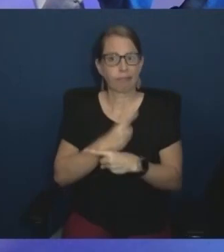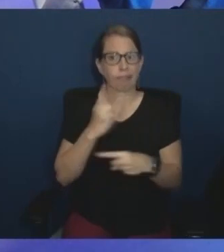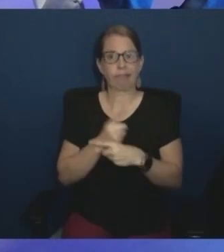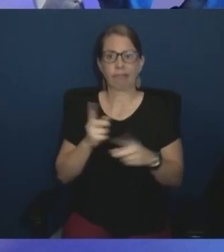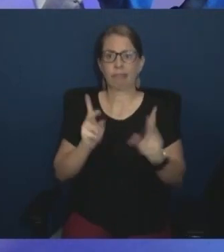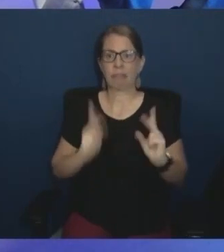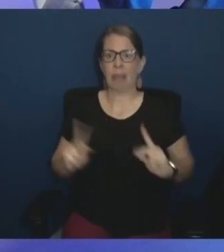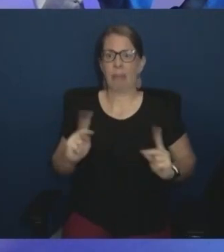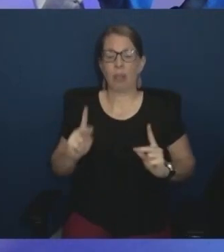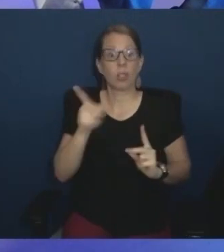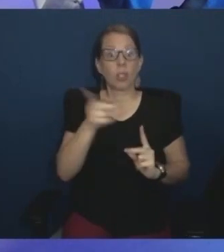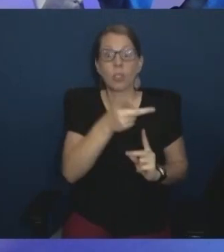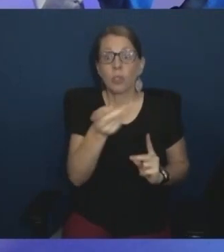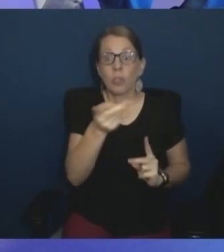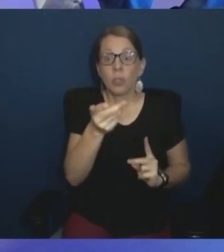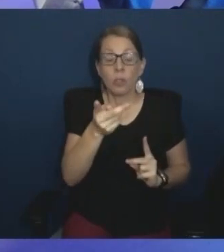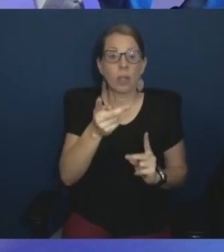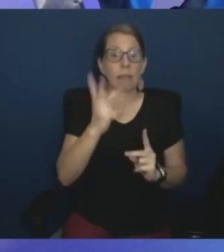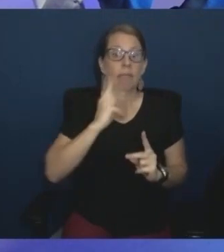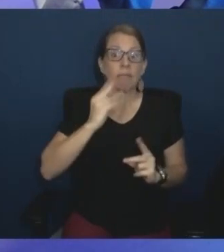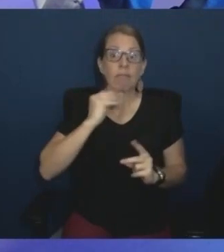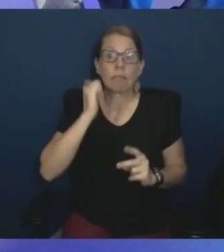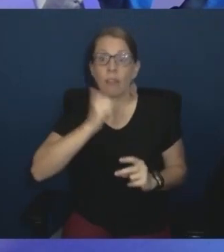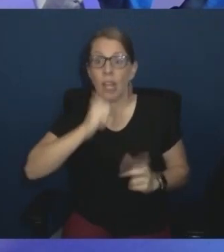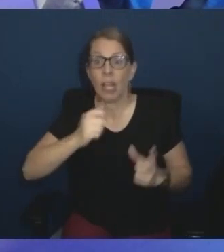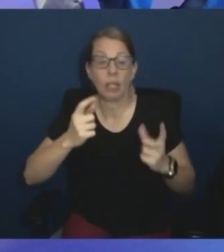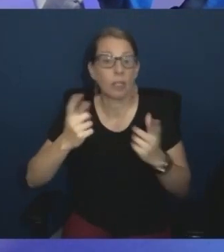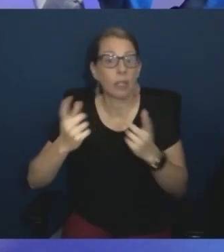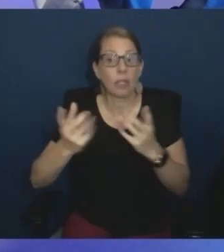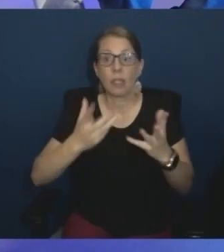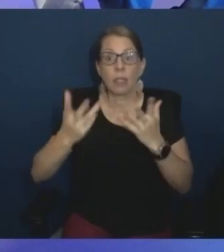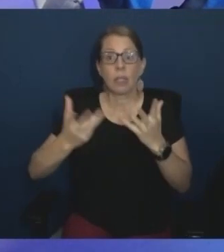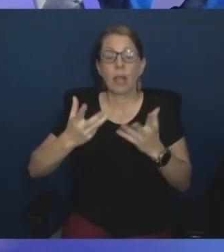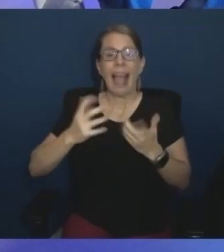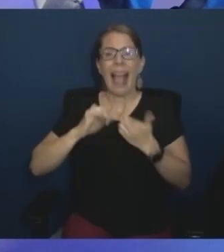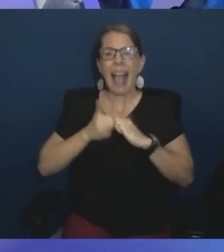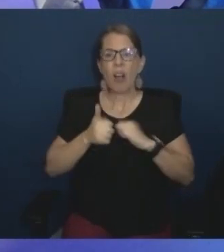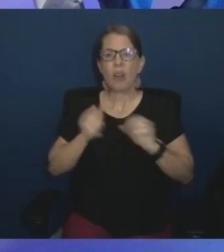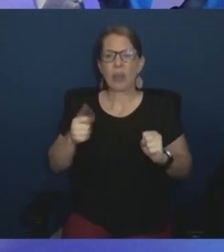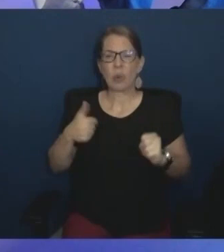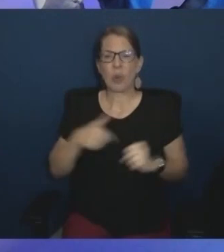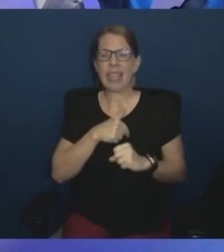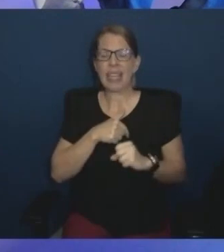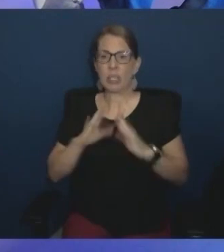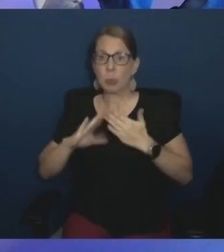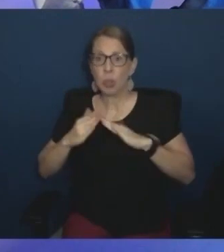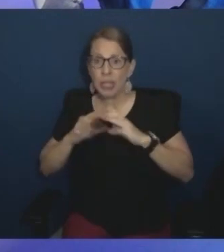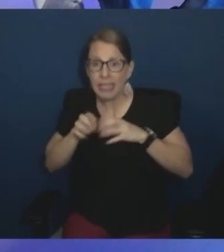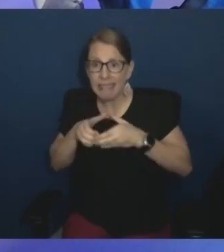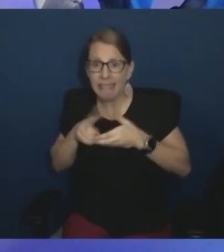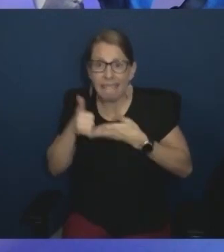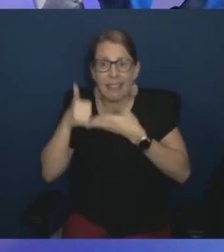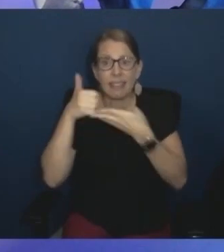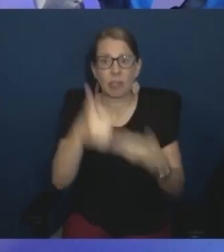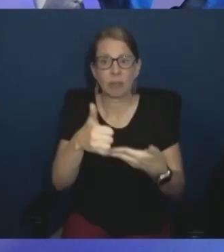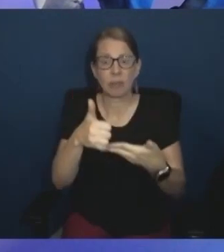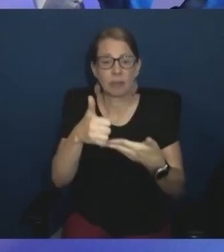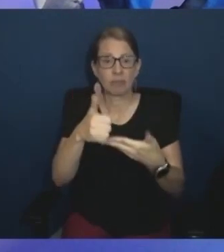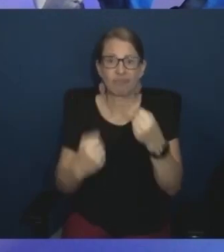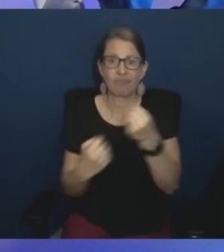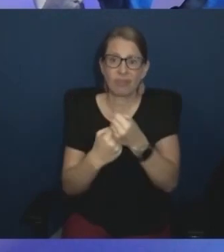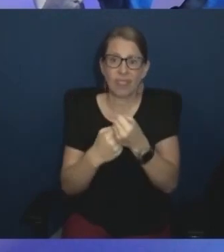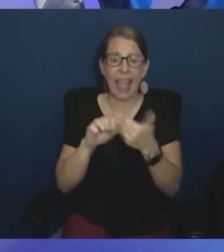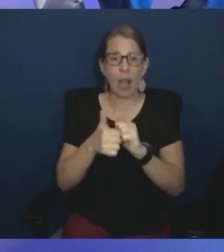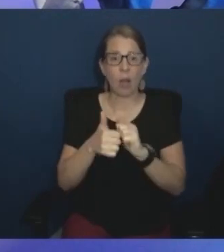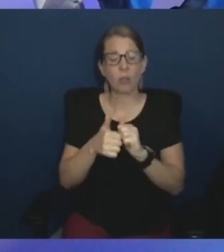this every single day, and we're always asking, how can we come together as a community? What can we do? What is your message to all of us today,